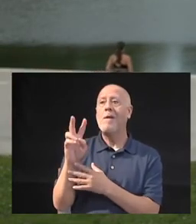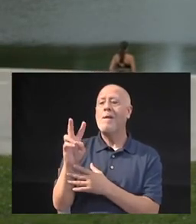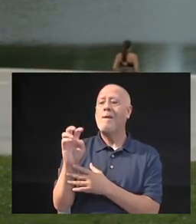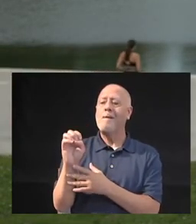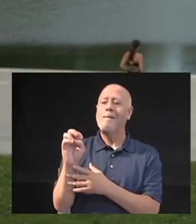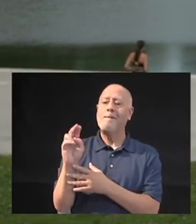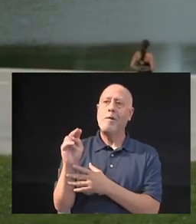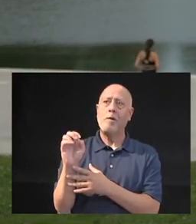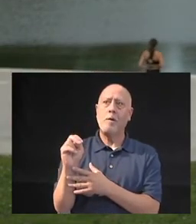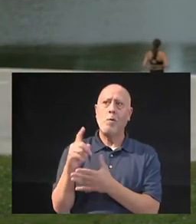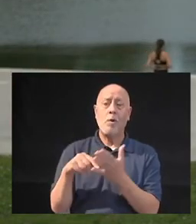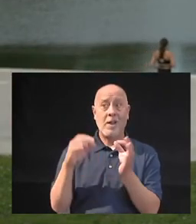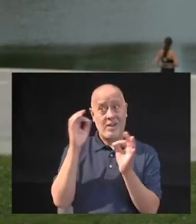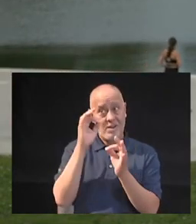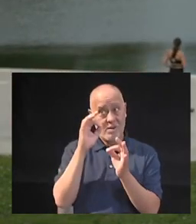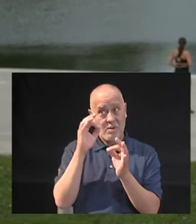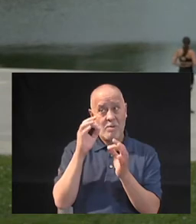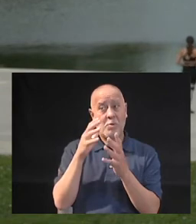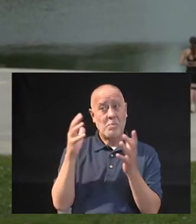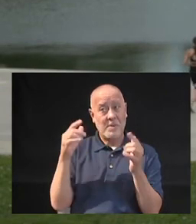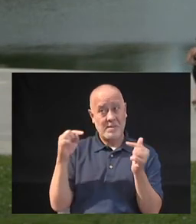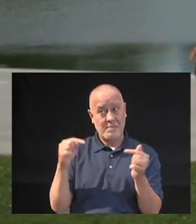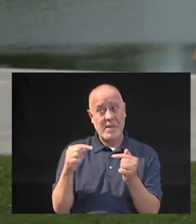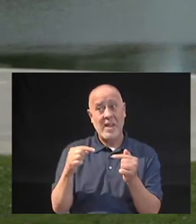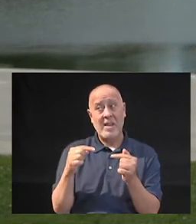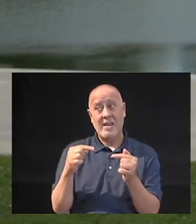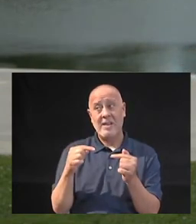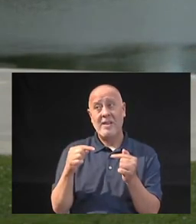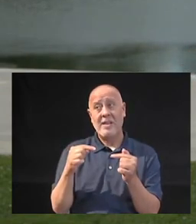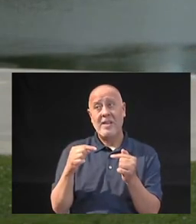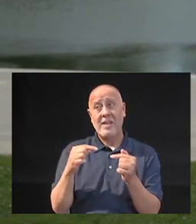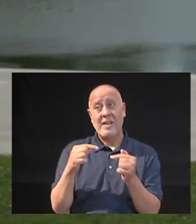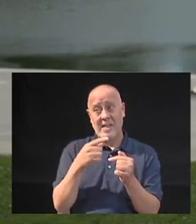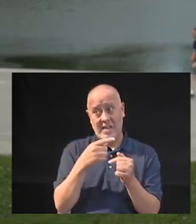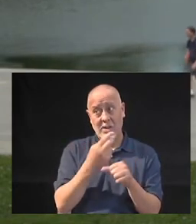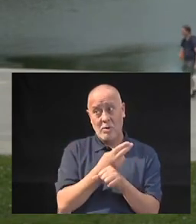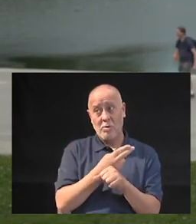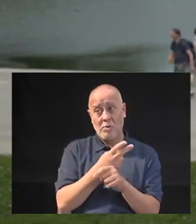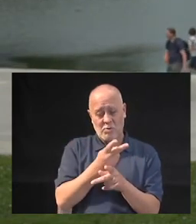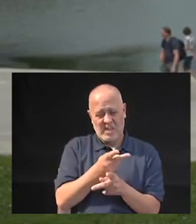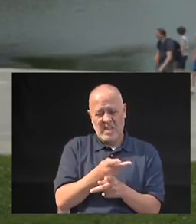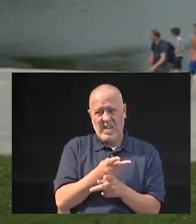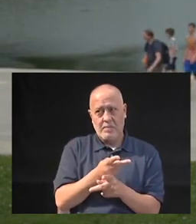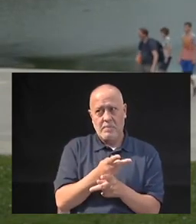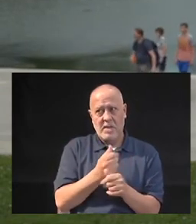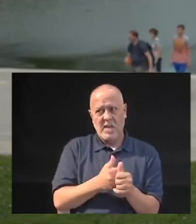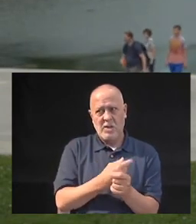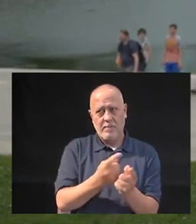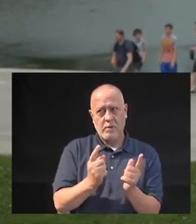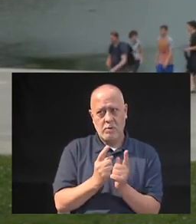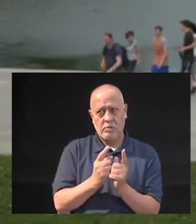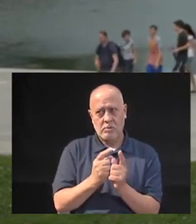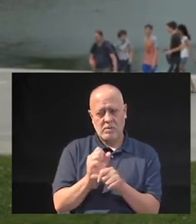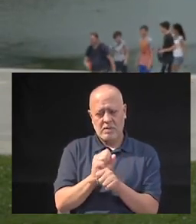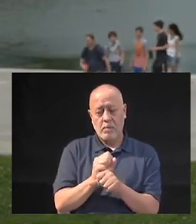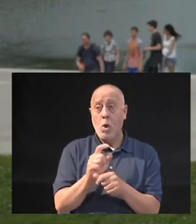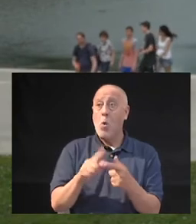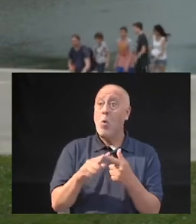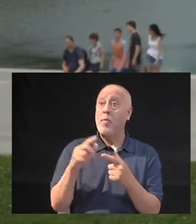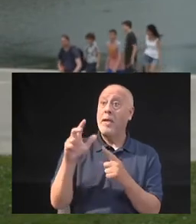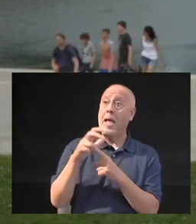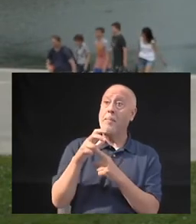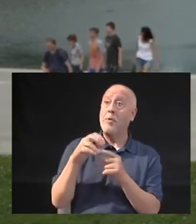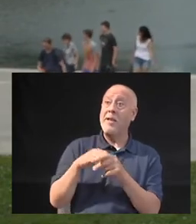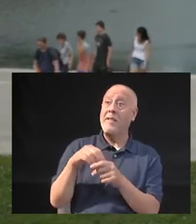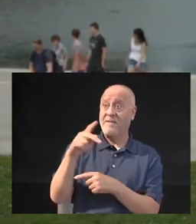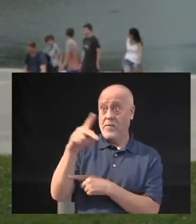What I didn't know is the tremendous pains he took to retain each one of those enslaved people. When the Capitol was in Philadelphia, for